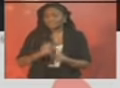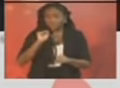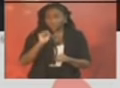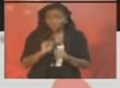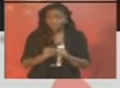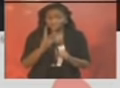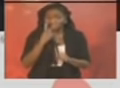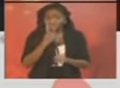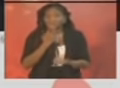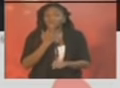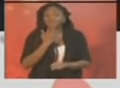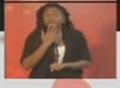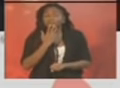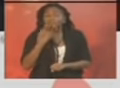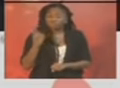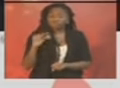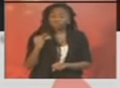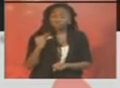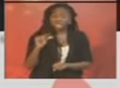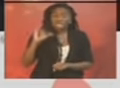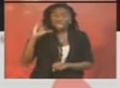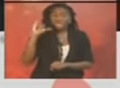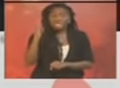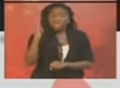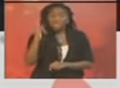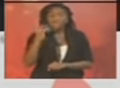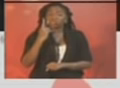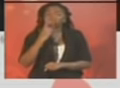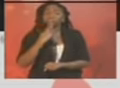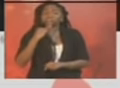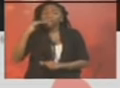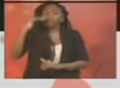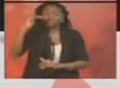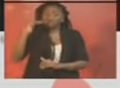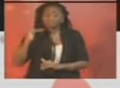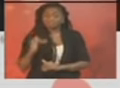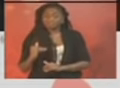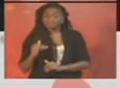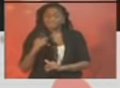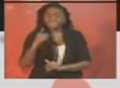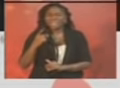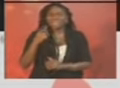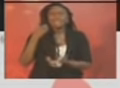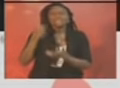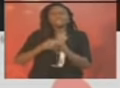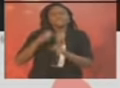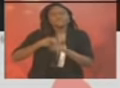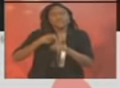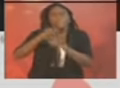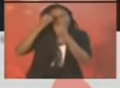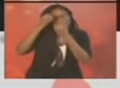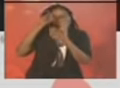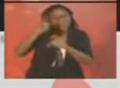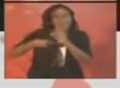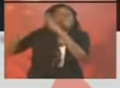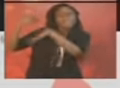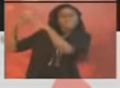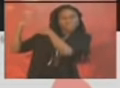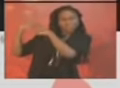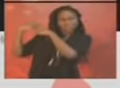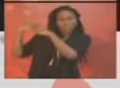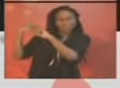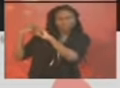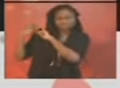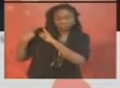yellow, and pink bits, really getting data from the previous 5 years and getting an average. The black